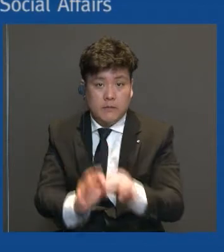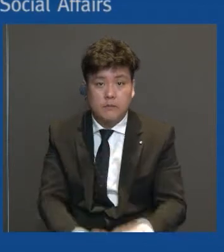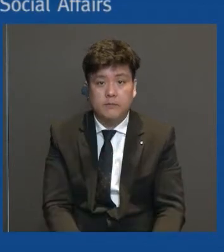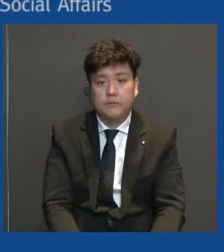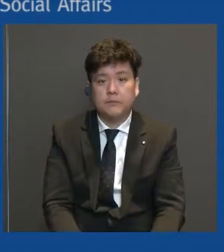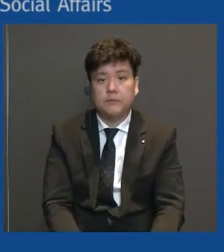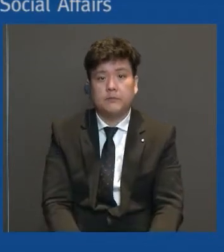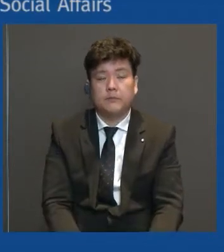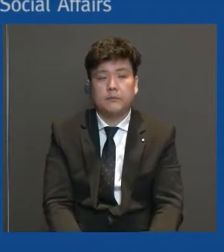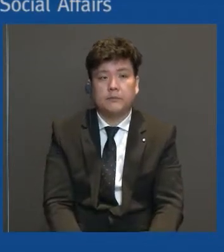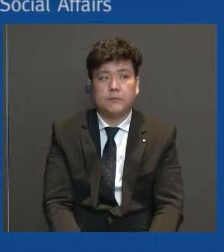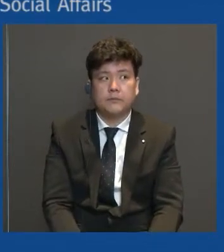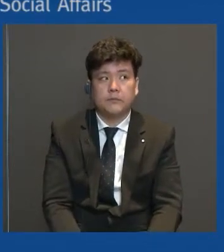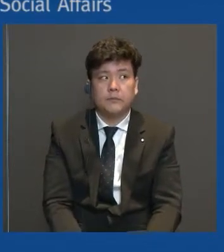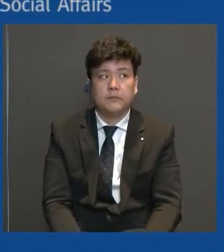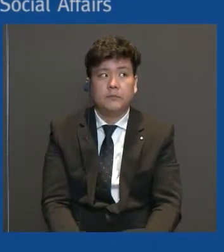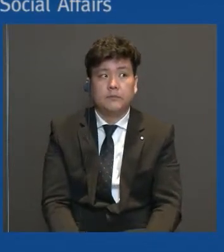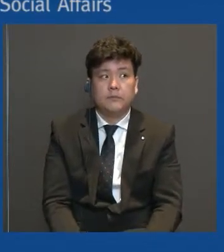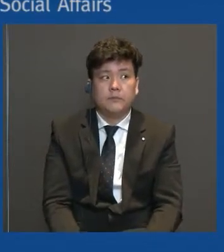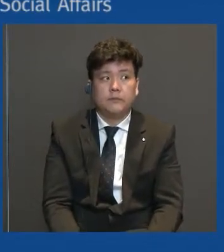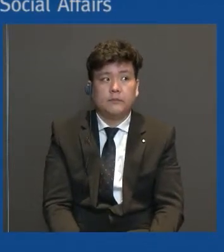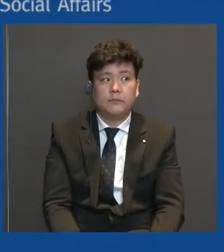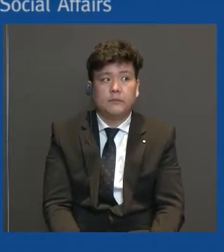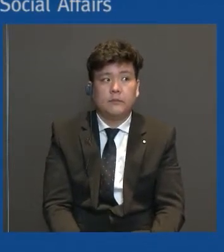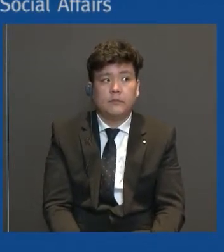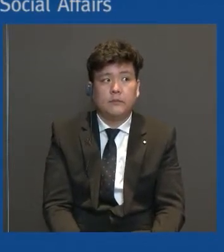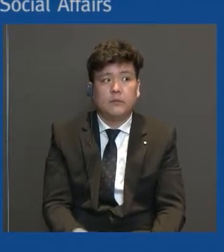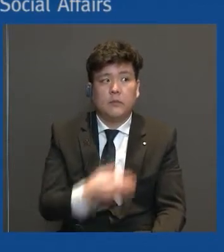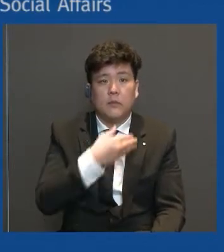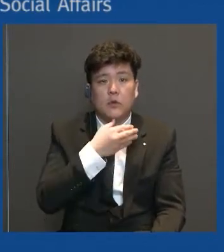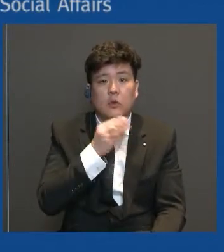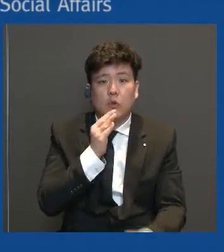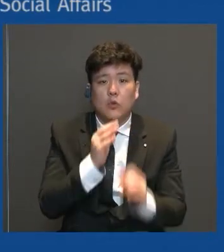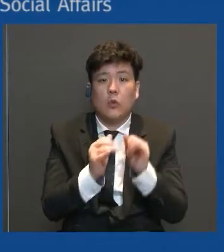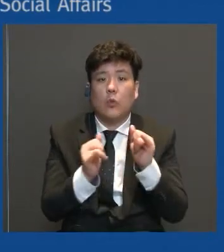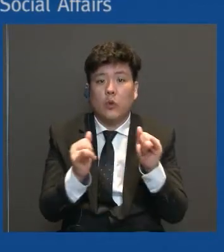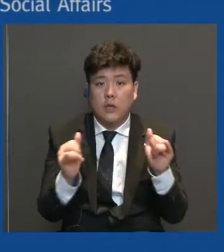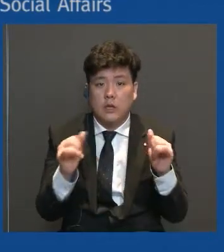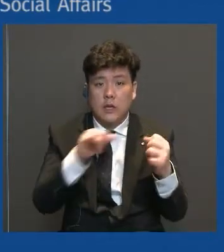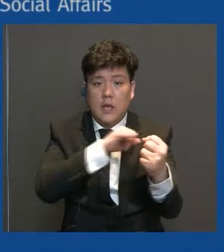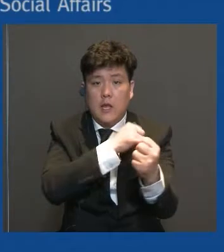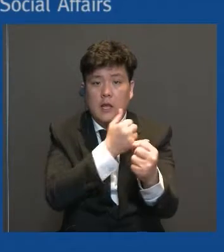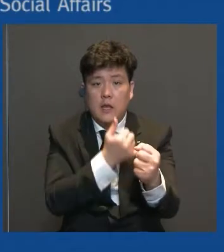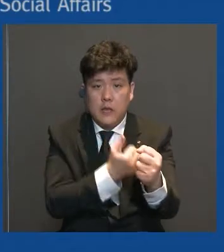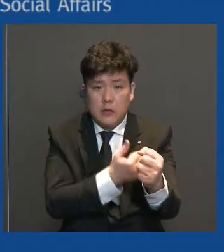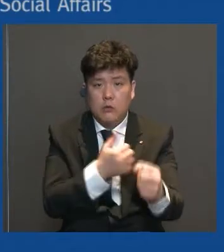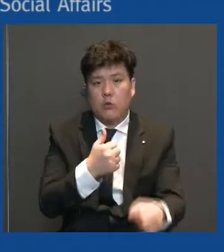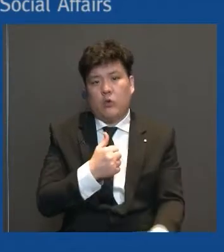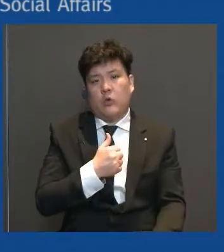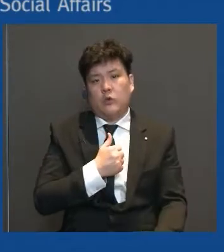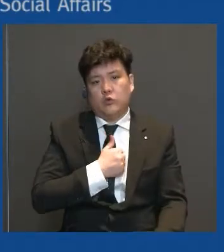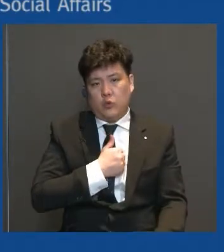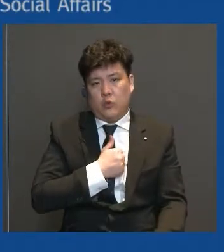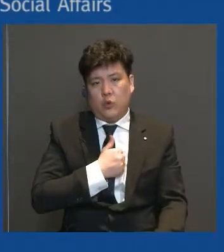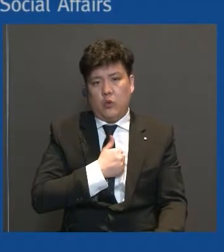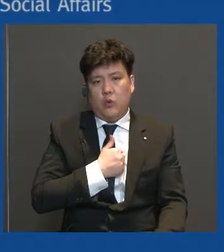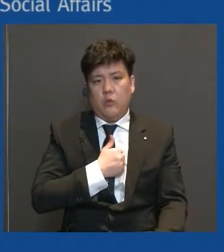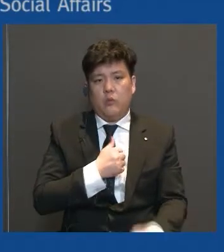adults' rights and dignity, so that we can find ways to prepare for the post-pandemic era.